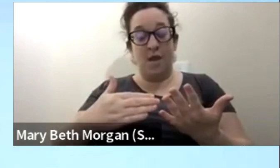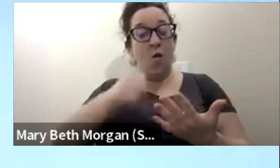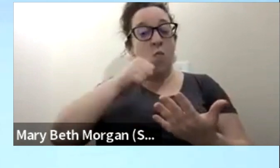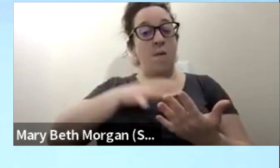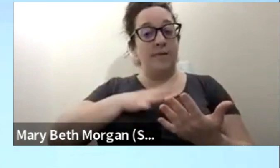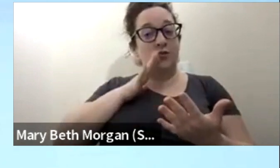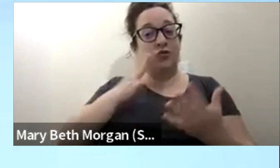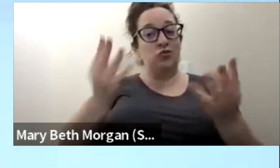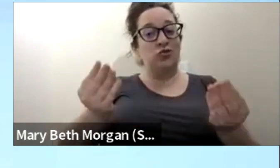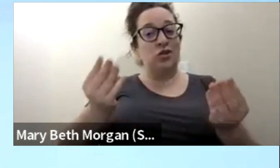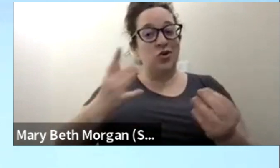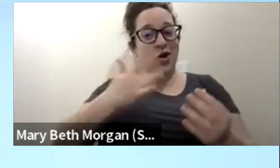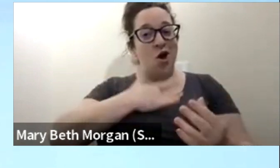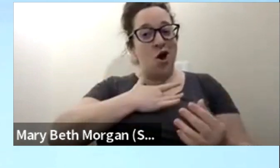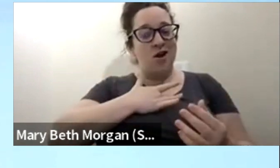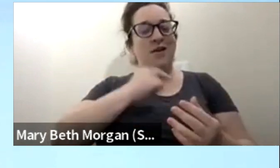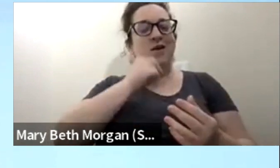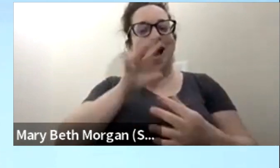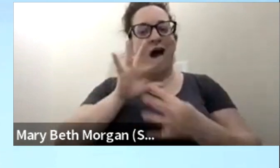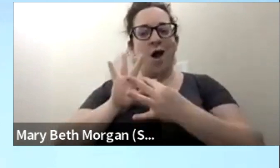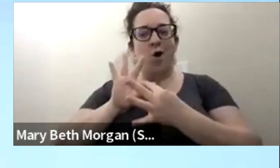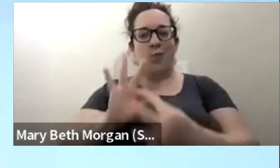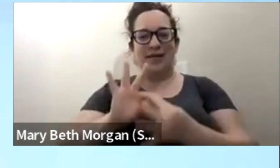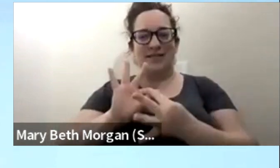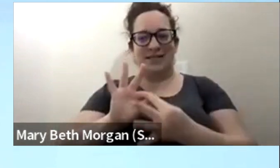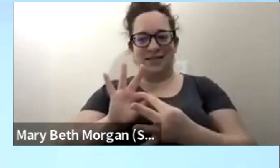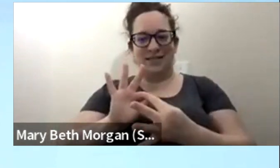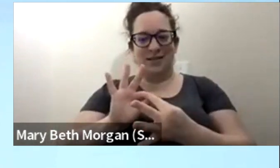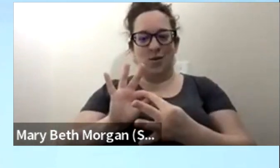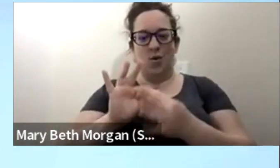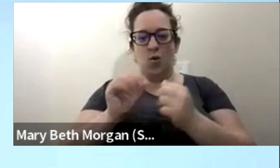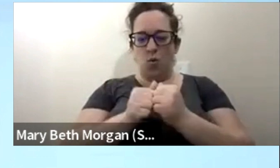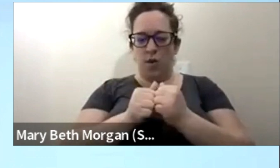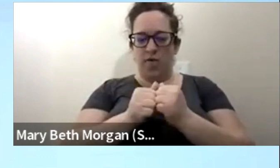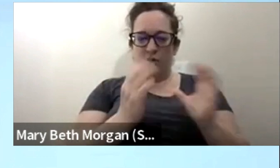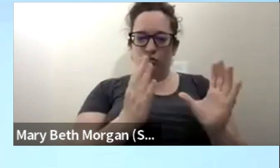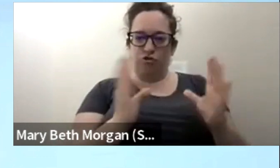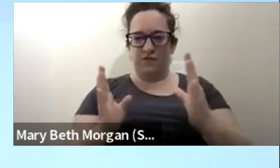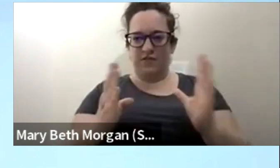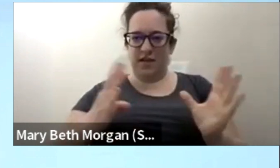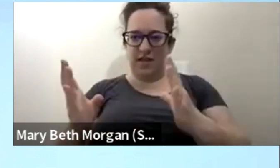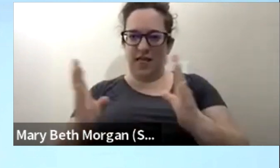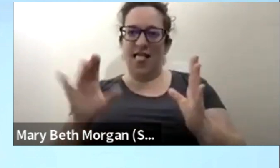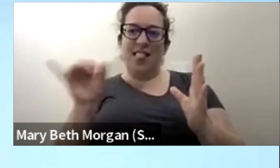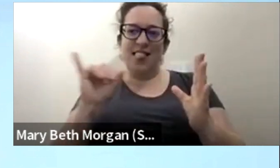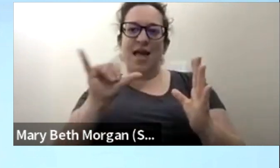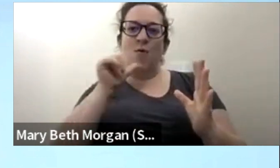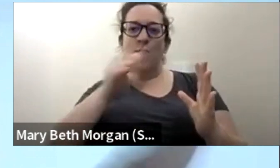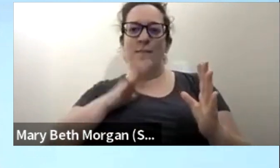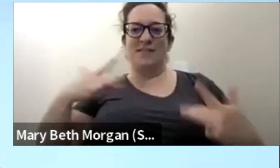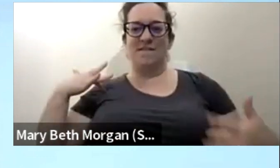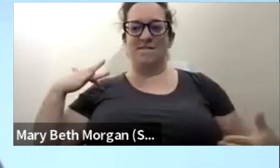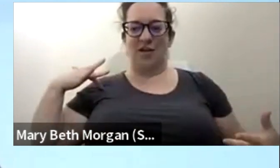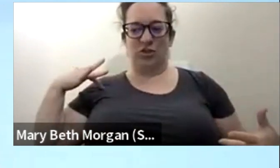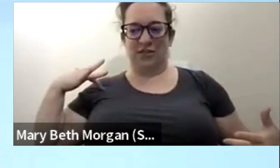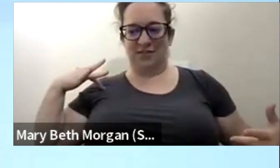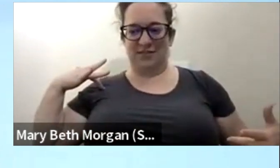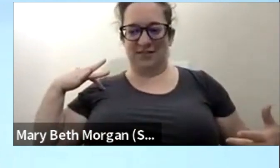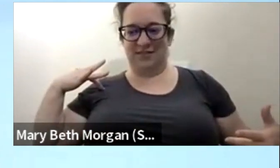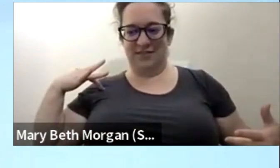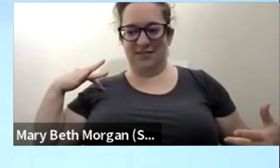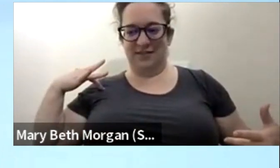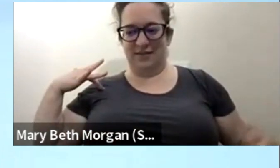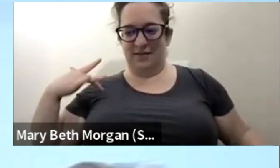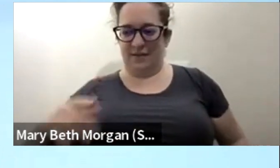being said? Well, is the false woman's fashion meaning that all women are false and all fashion is false? And there are